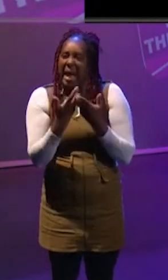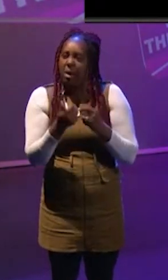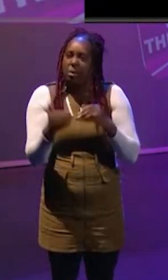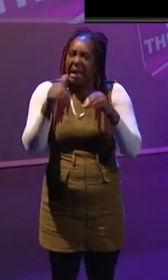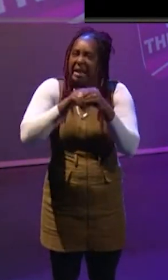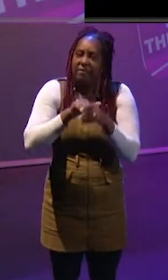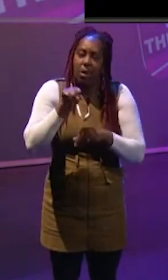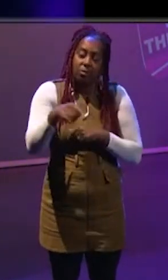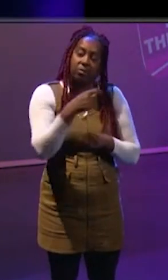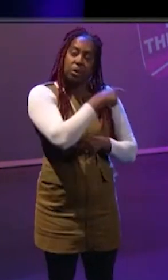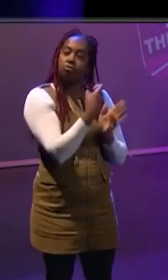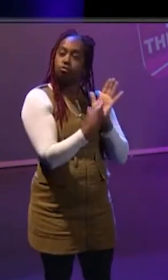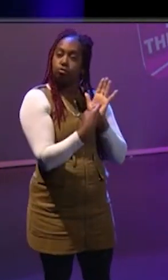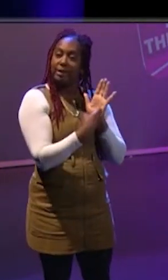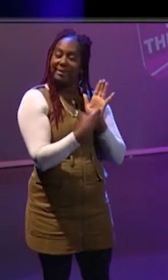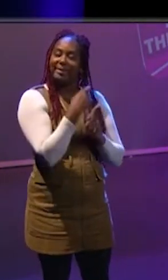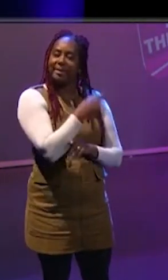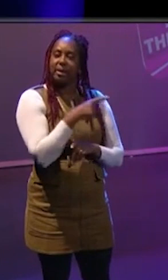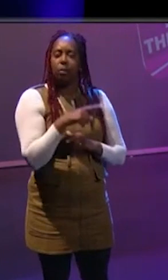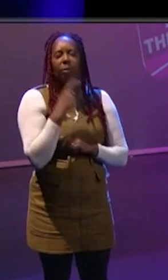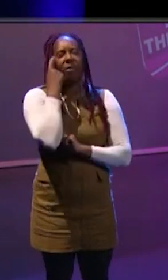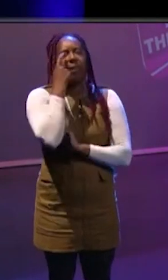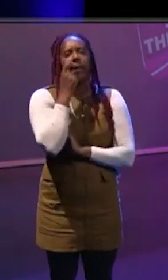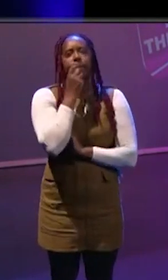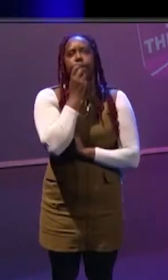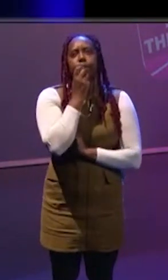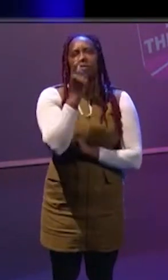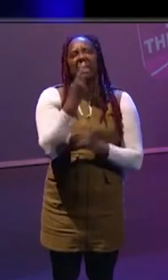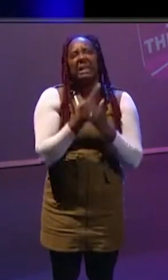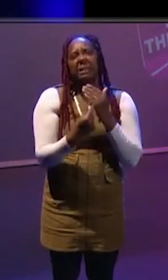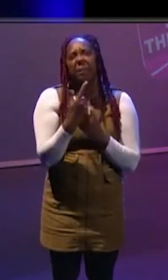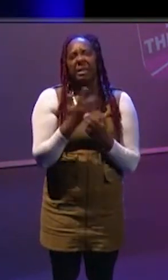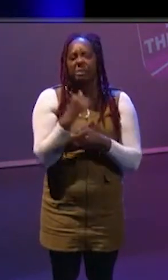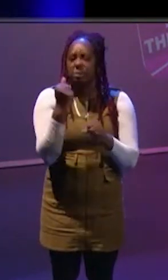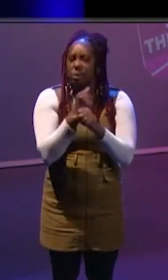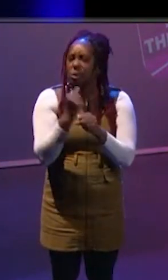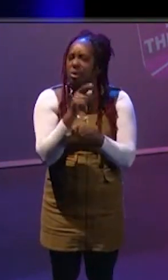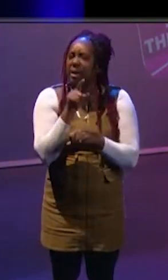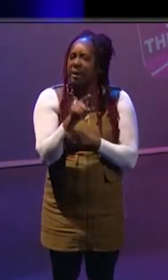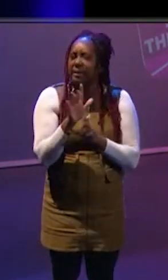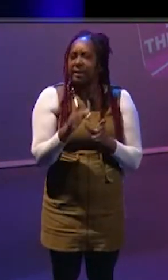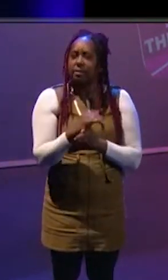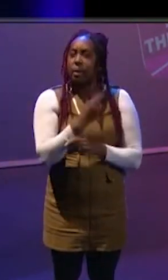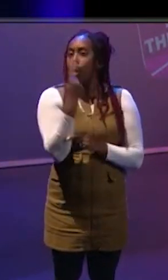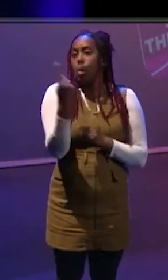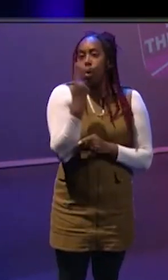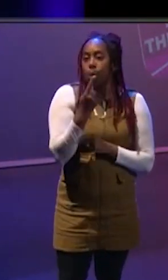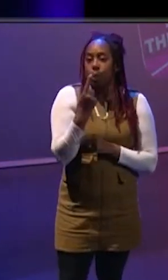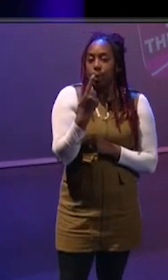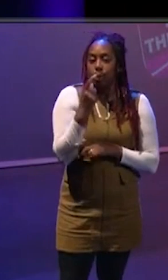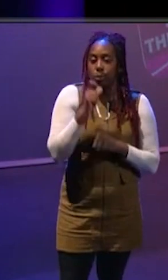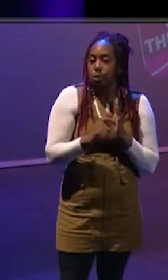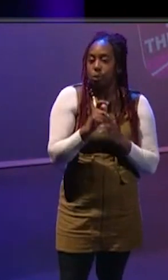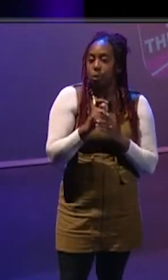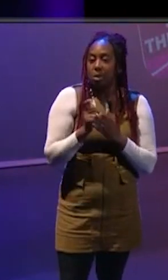I should take this one, shouldn't I? I think that when we say independent producer, being a producer is really like who's putting on the show, who